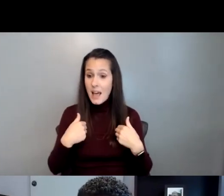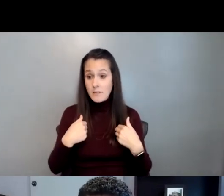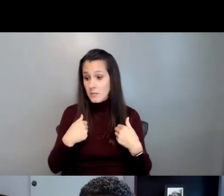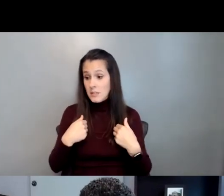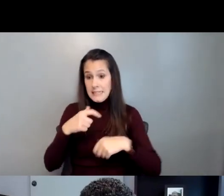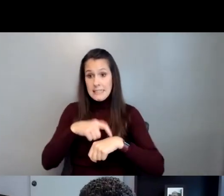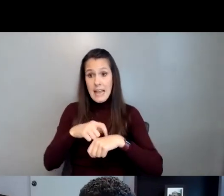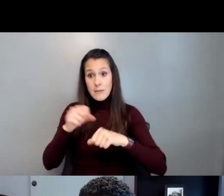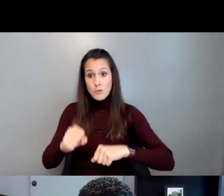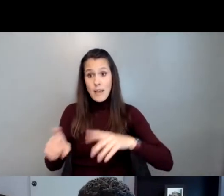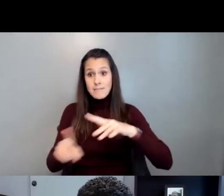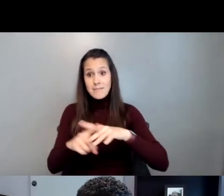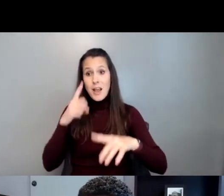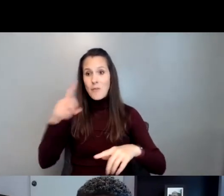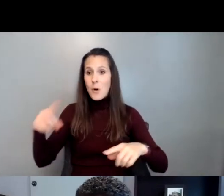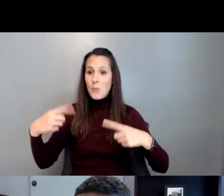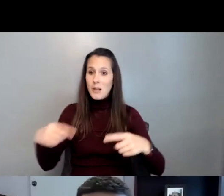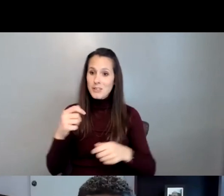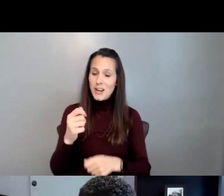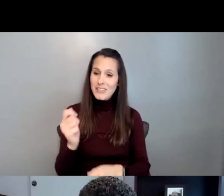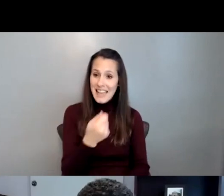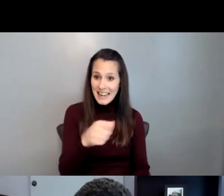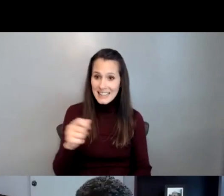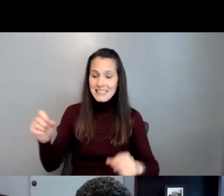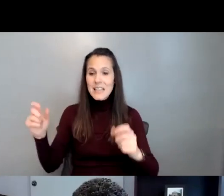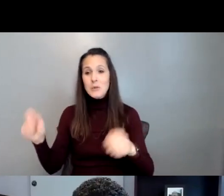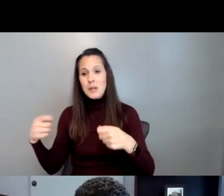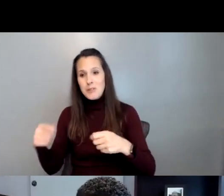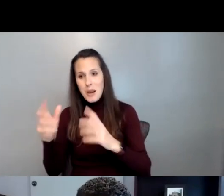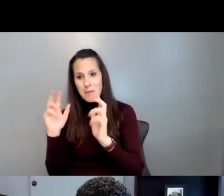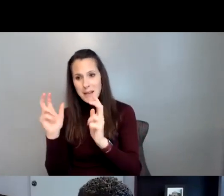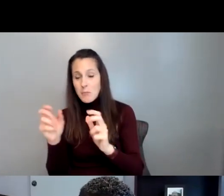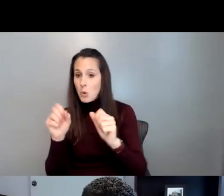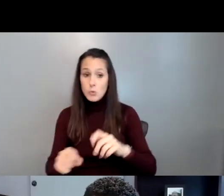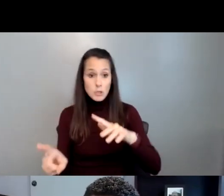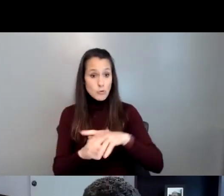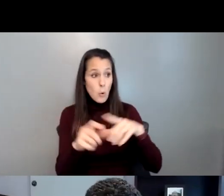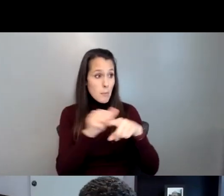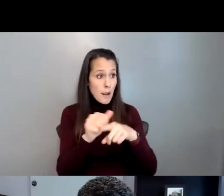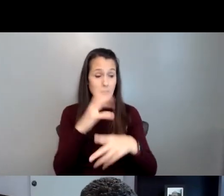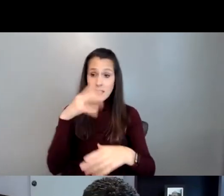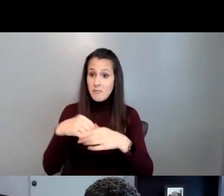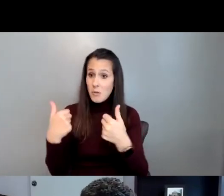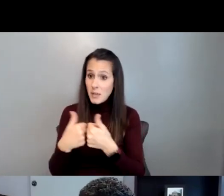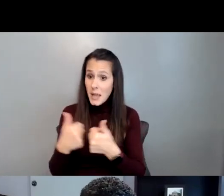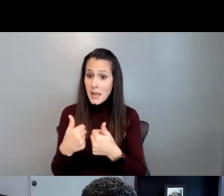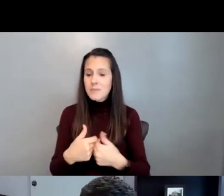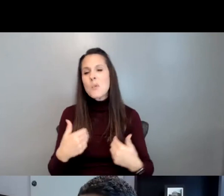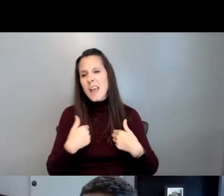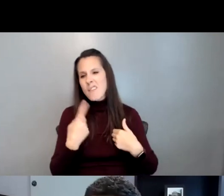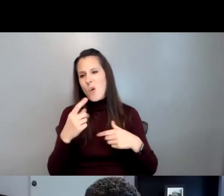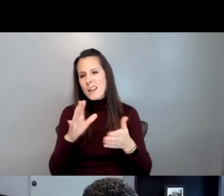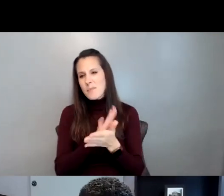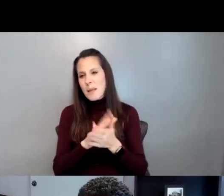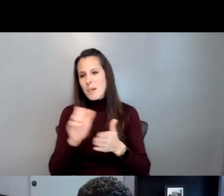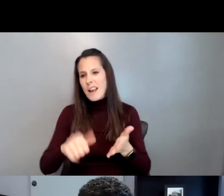for our wheelchair tennis and wheelchair basketball, such that people can then come to our practices and participate. We do have a waiver that you need to fill out and